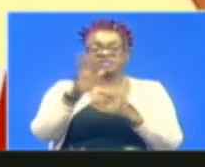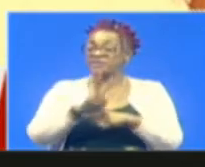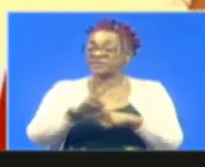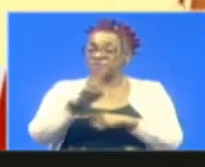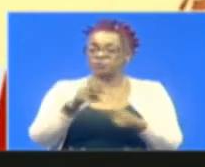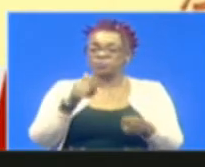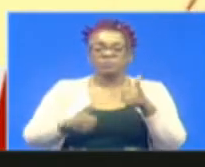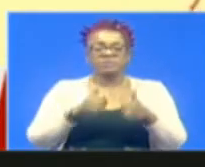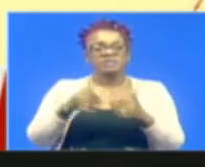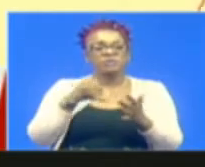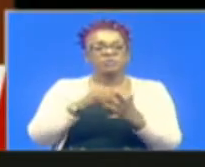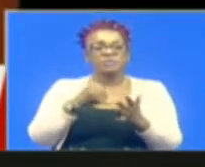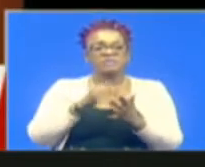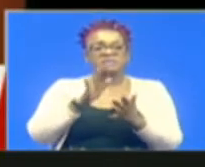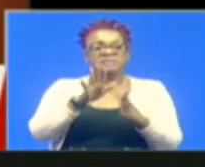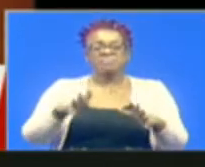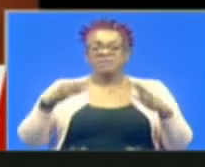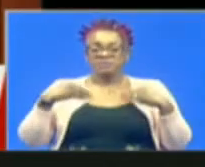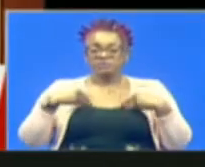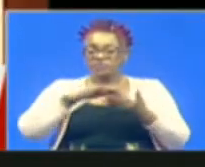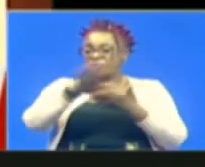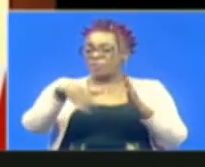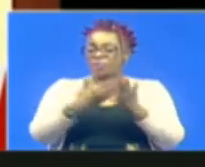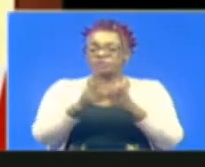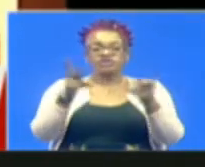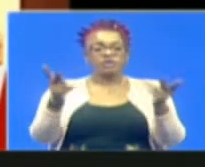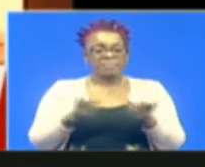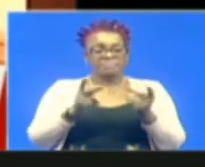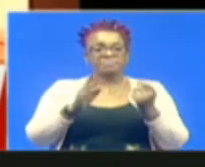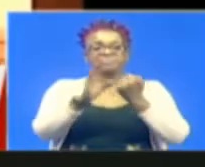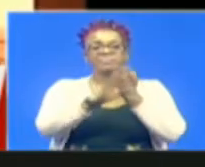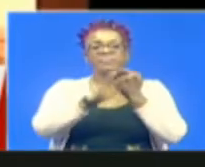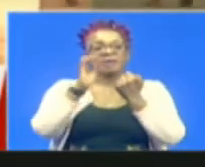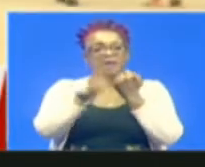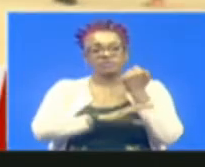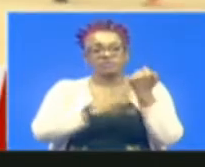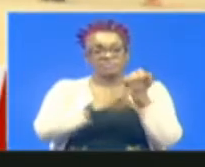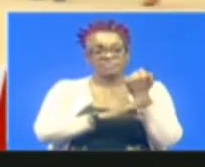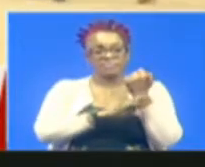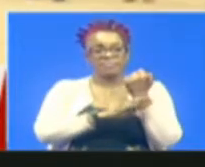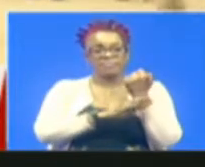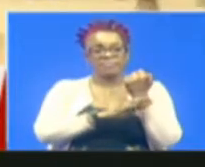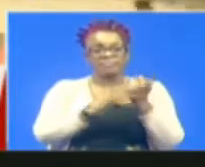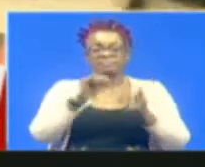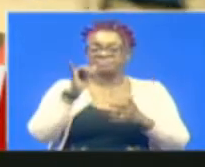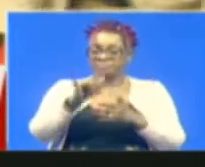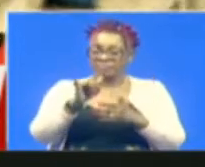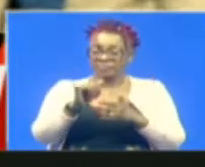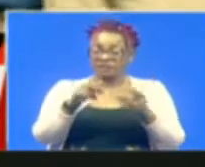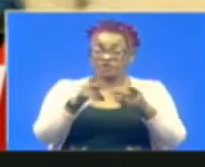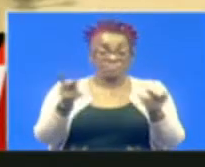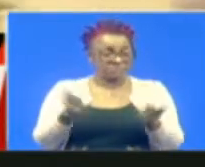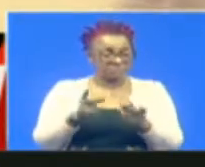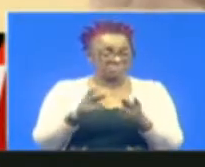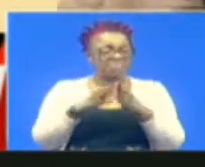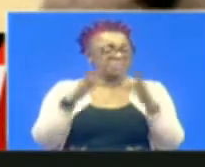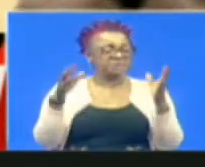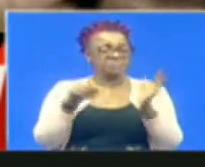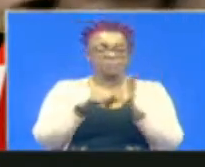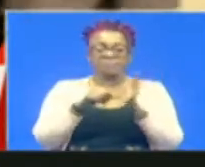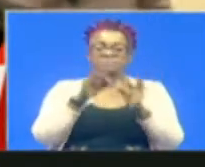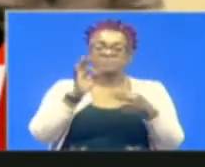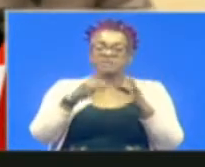included his embrace of all tribes across Kenya. Tribalism has been a very big major problem in this country, and if Tom Mboya